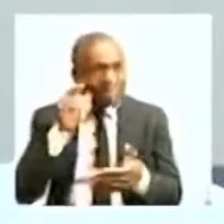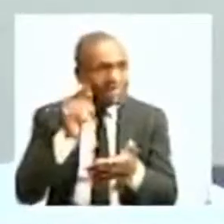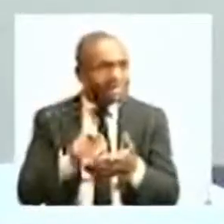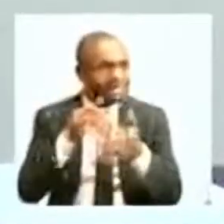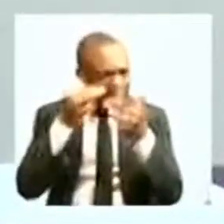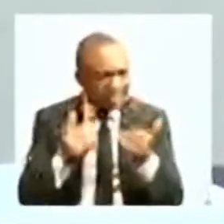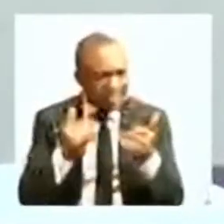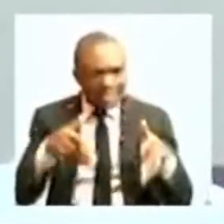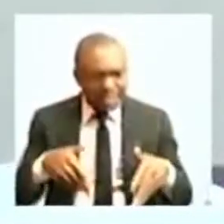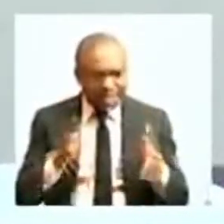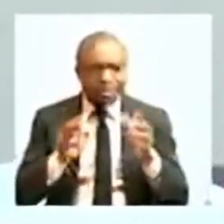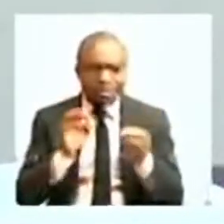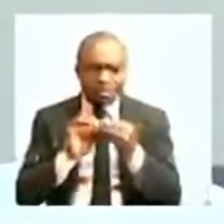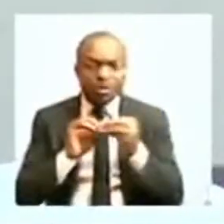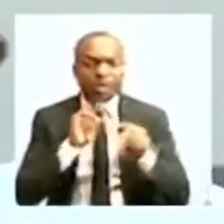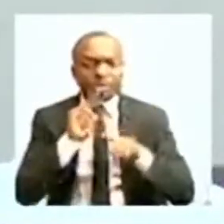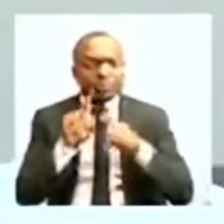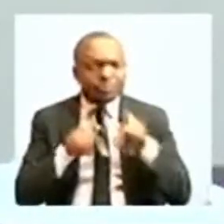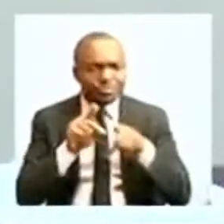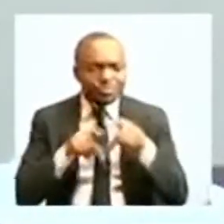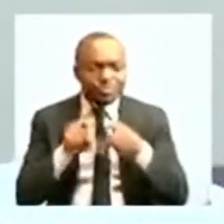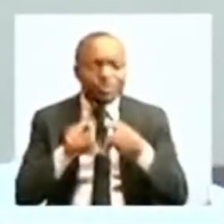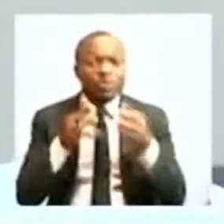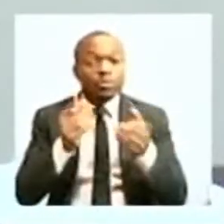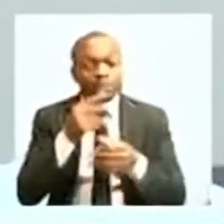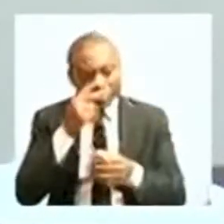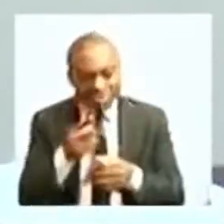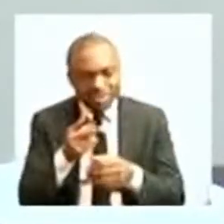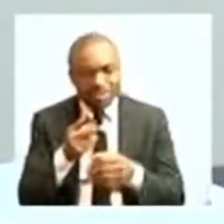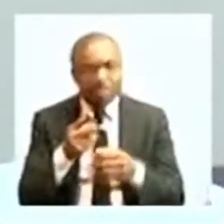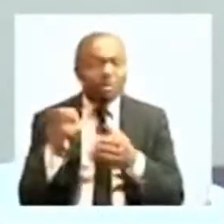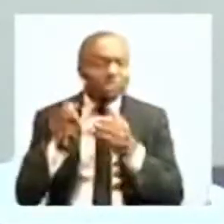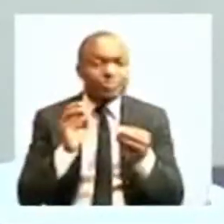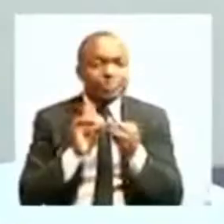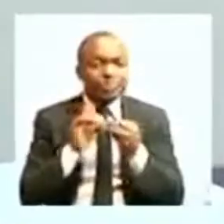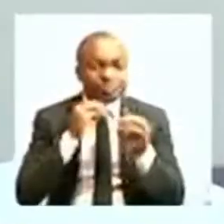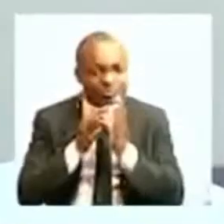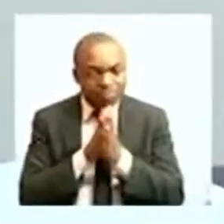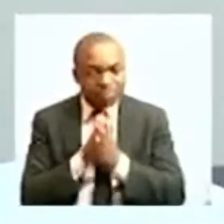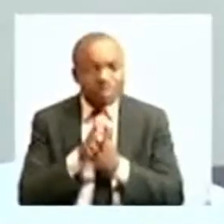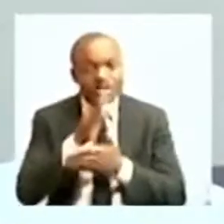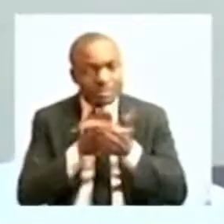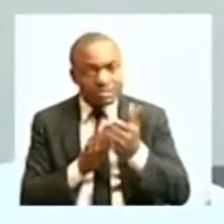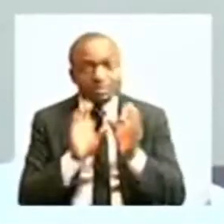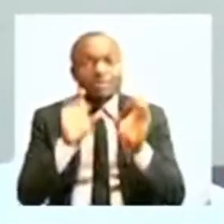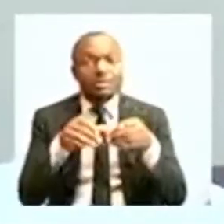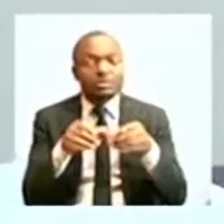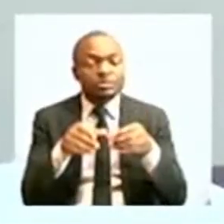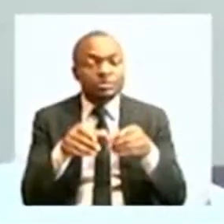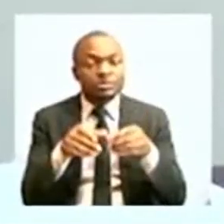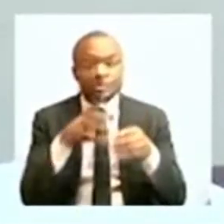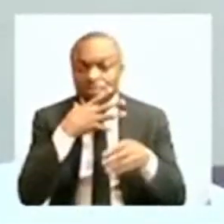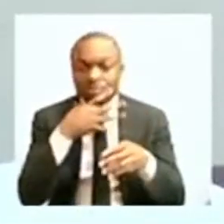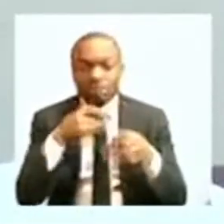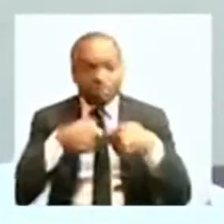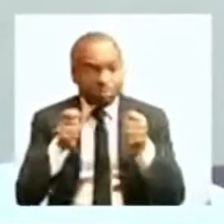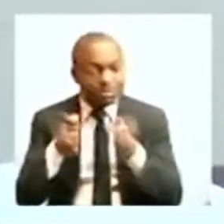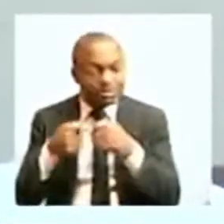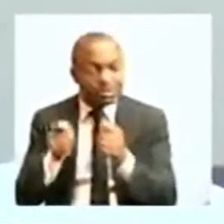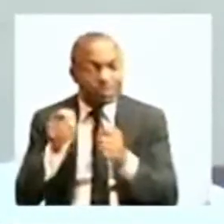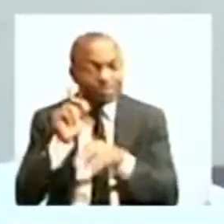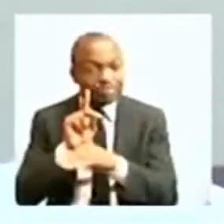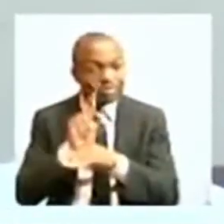has aroused a lot of interest. People want to see projects. They just hear some councils commissioning projects. In